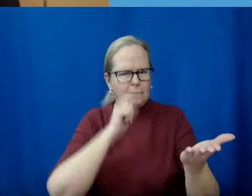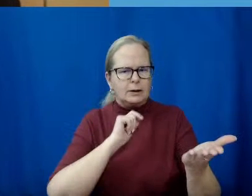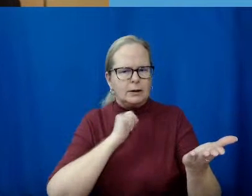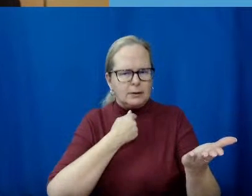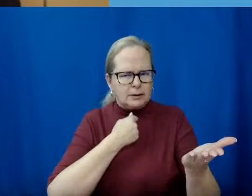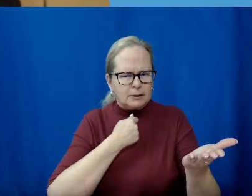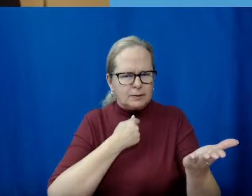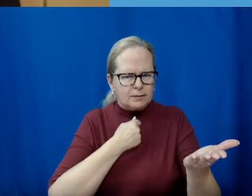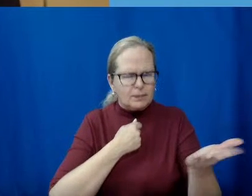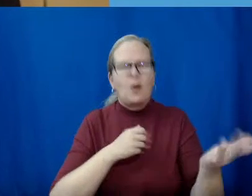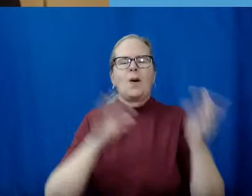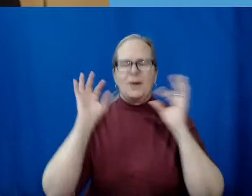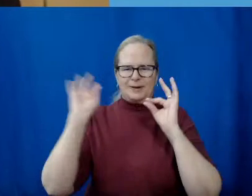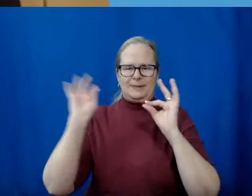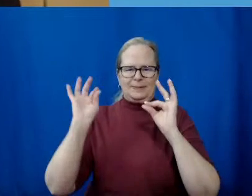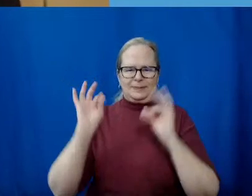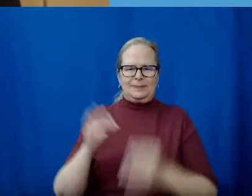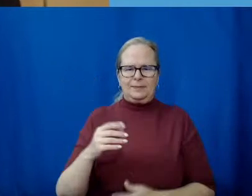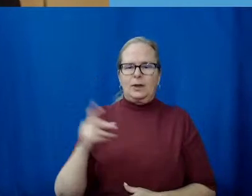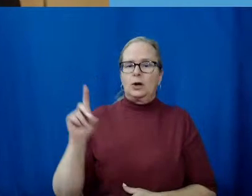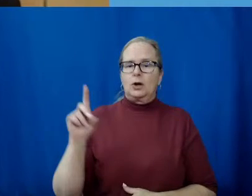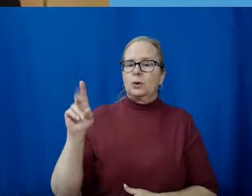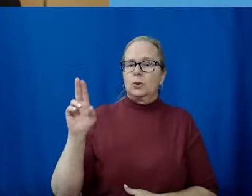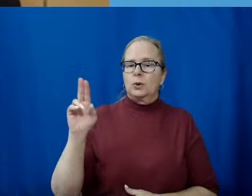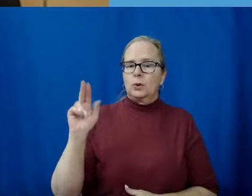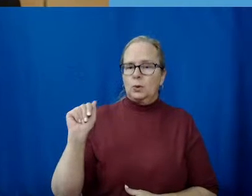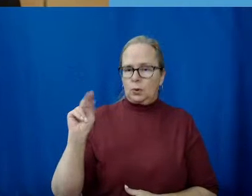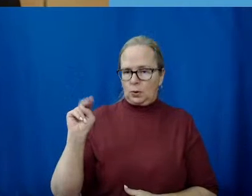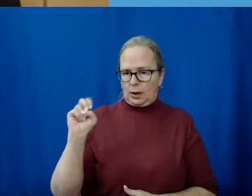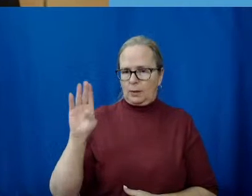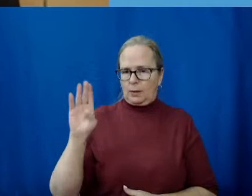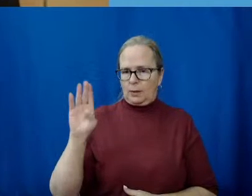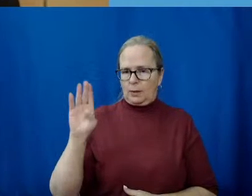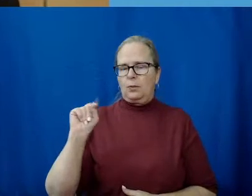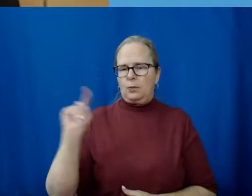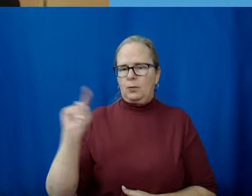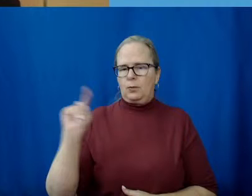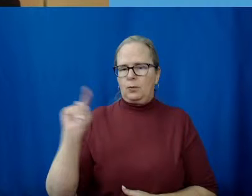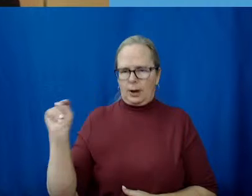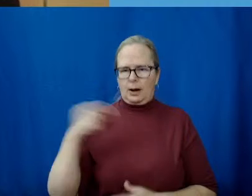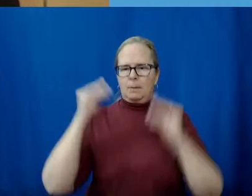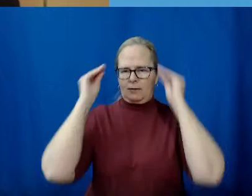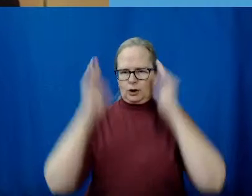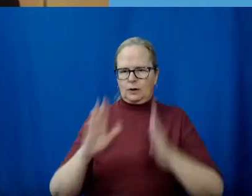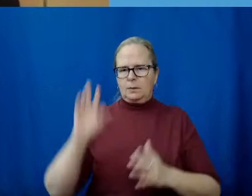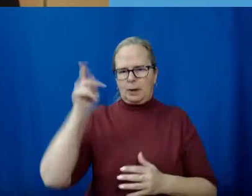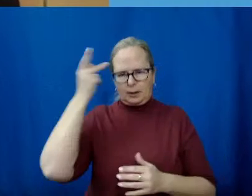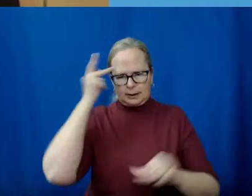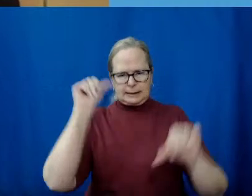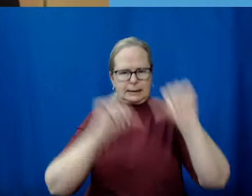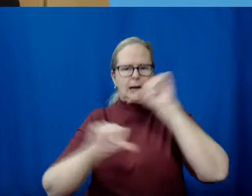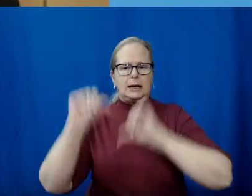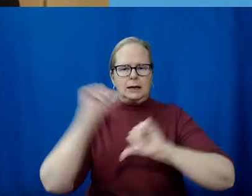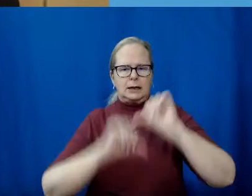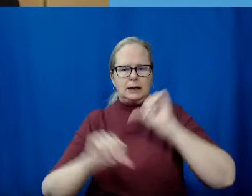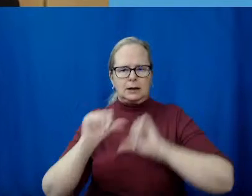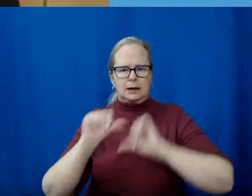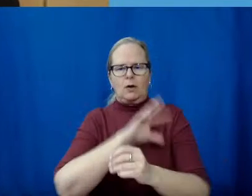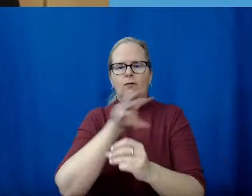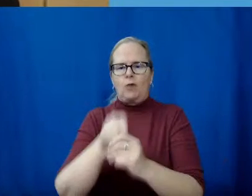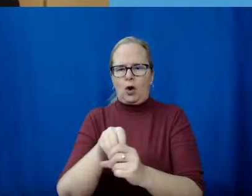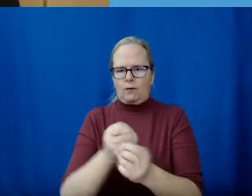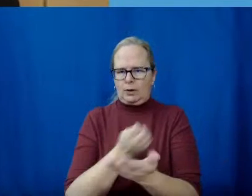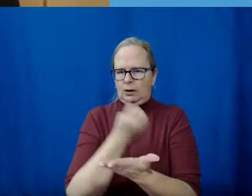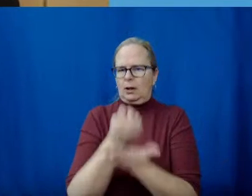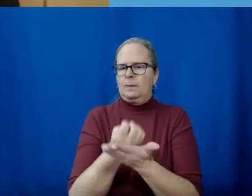Duane Bratt. I'm a professor of political science in the Department of Economics, Justice, and Policy Studies at Mount Royal University.